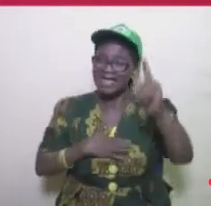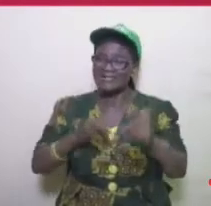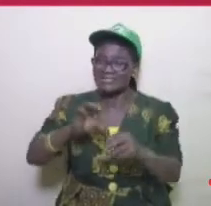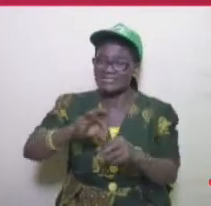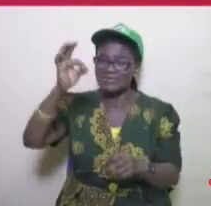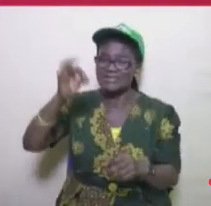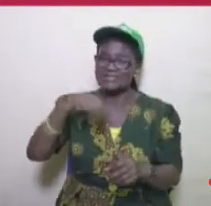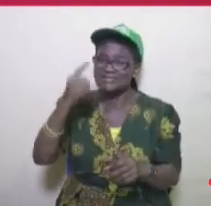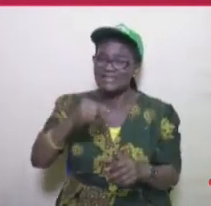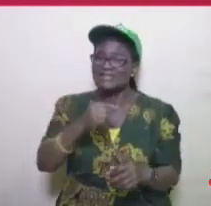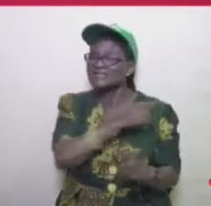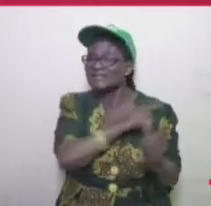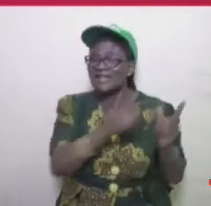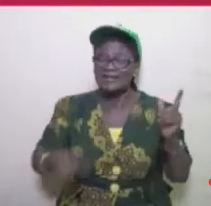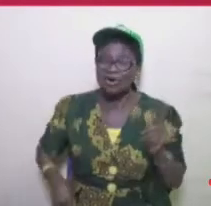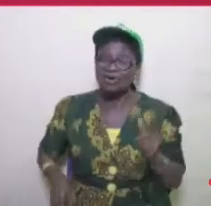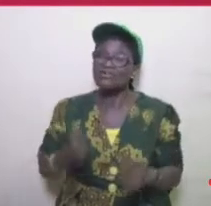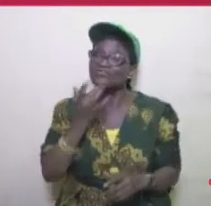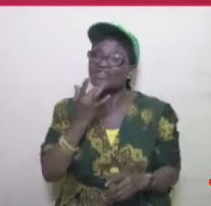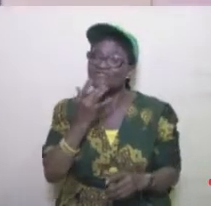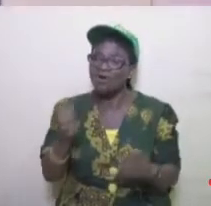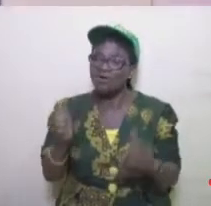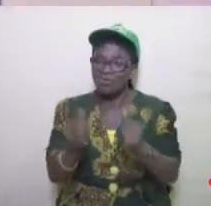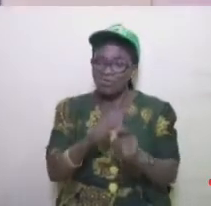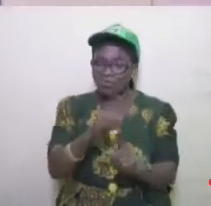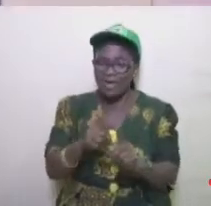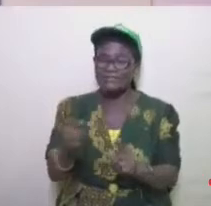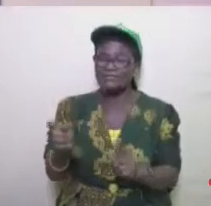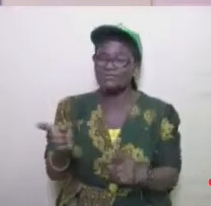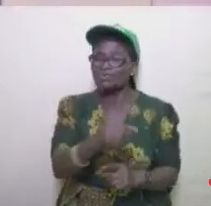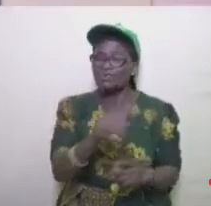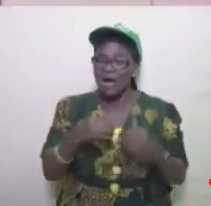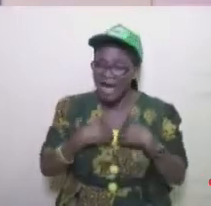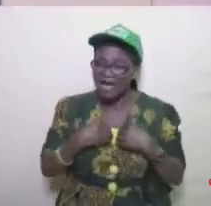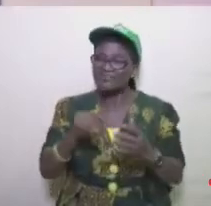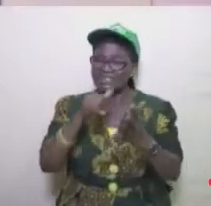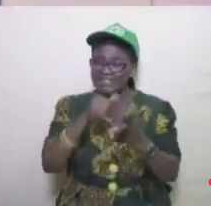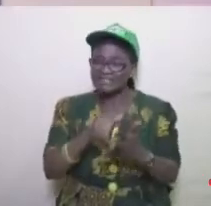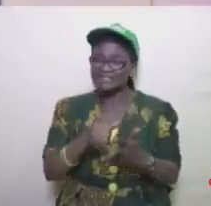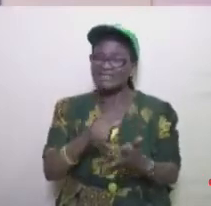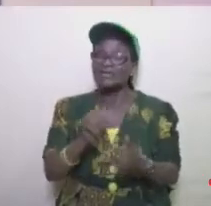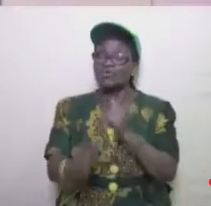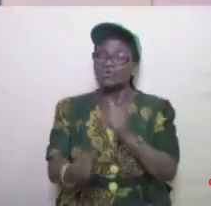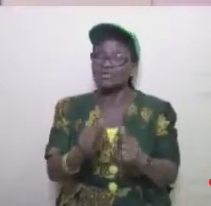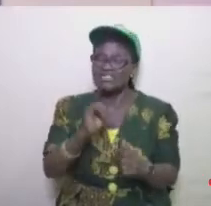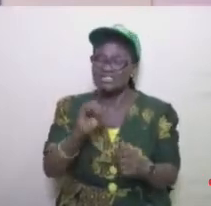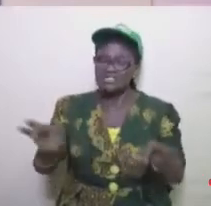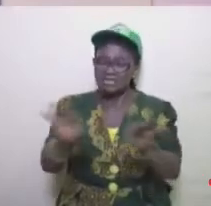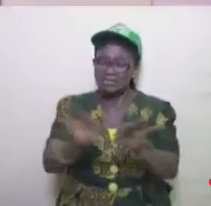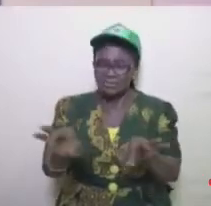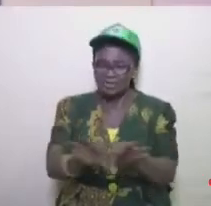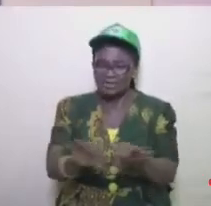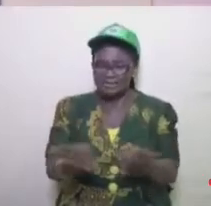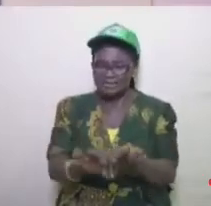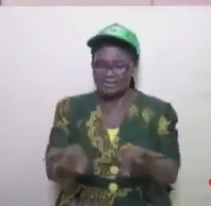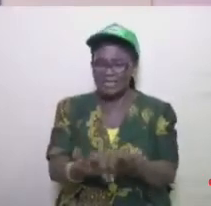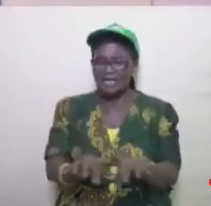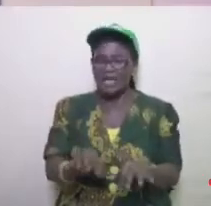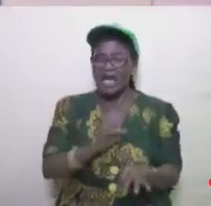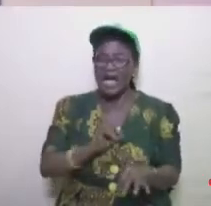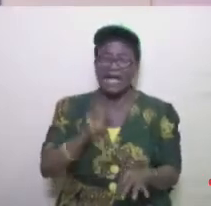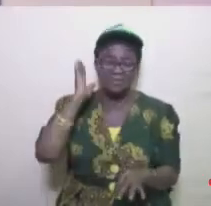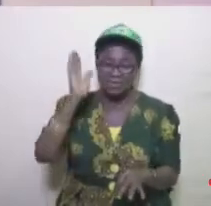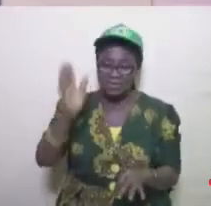Favor, when you have it, which is very important, I like to zero in because we will not have all the time to be